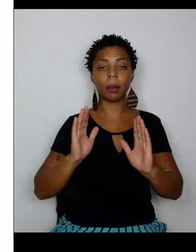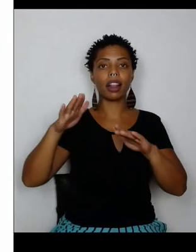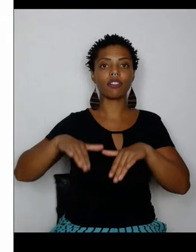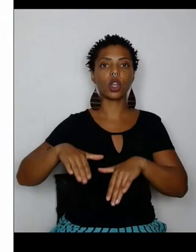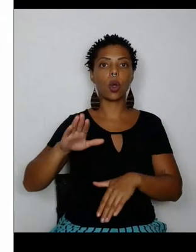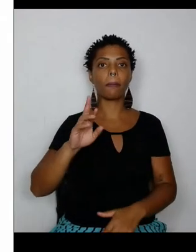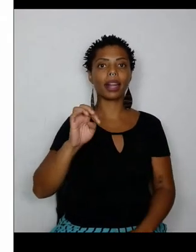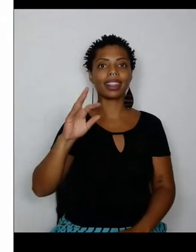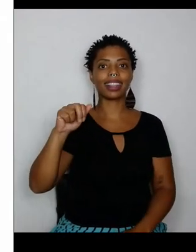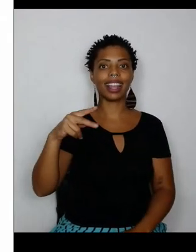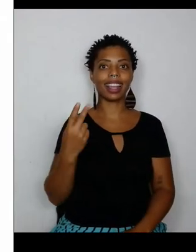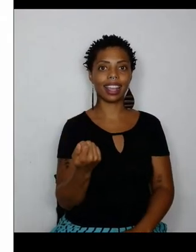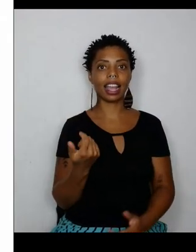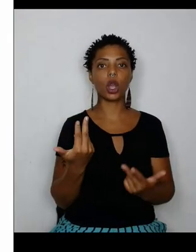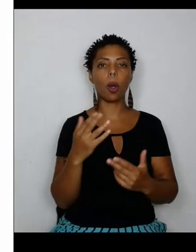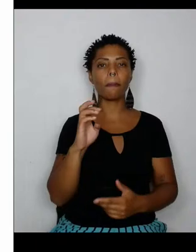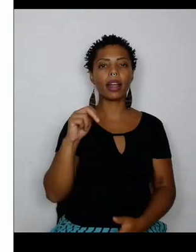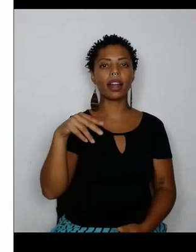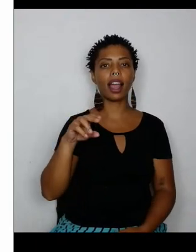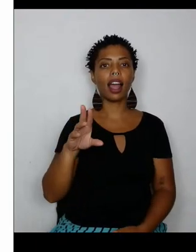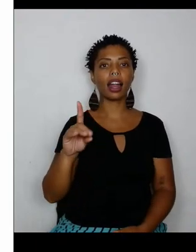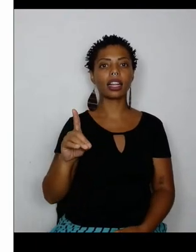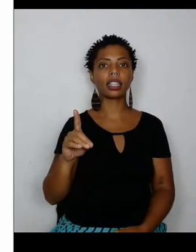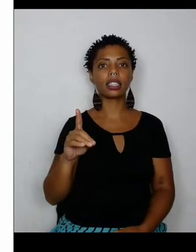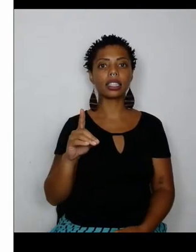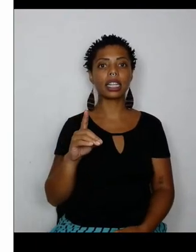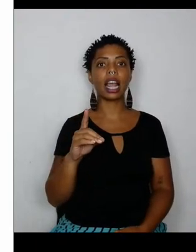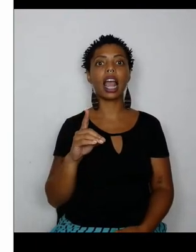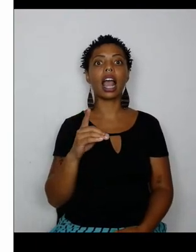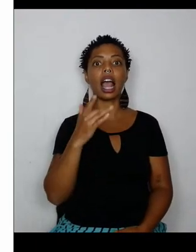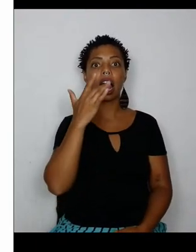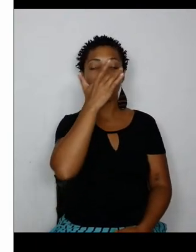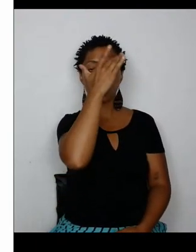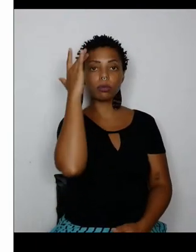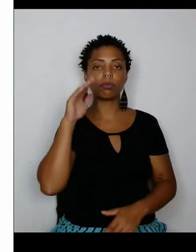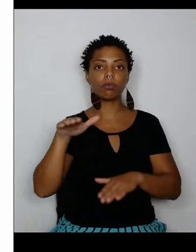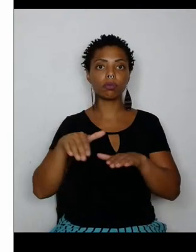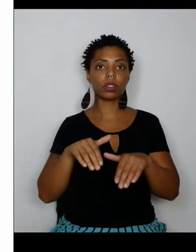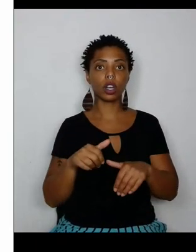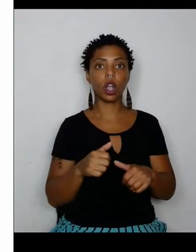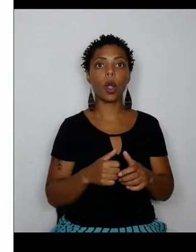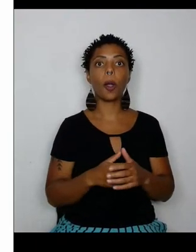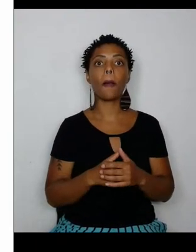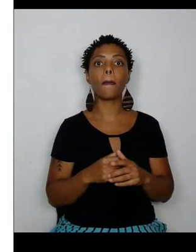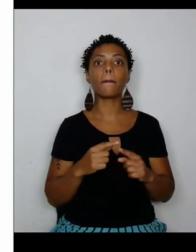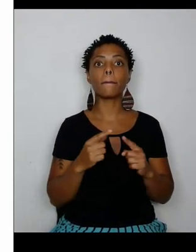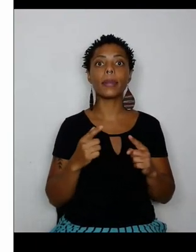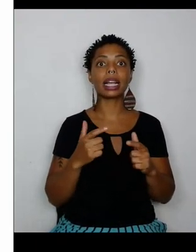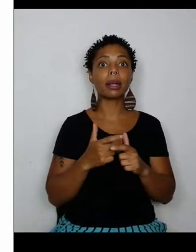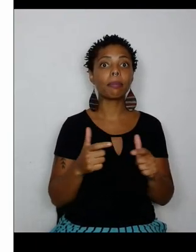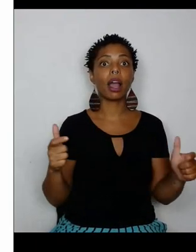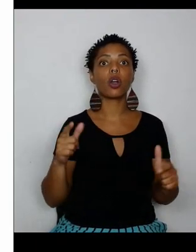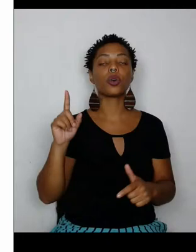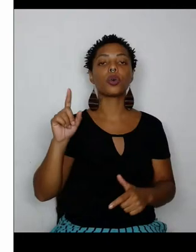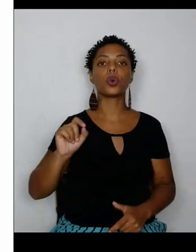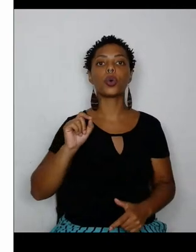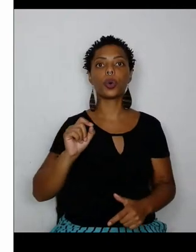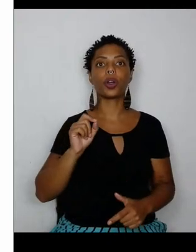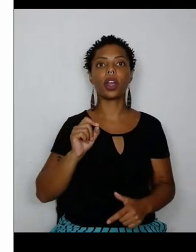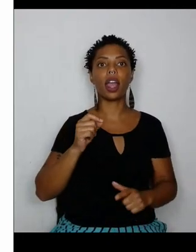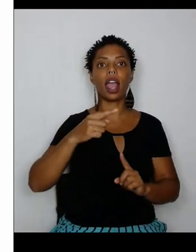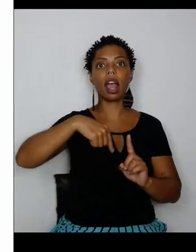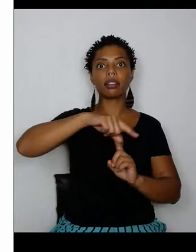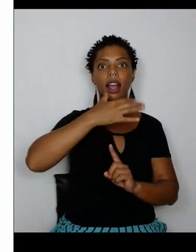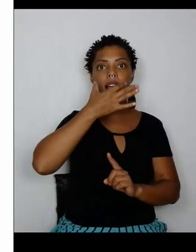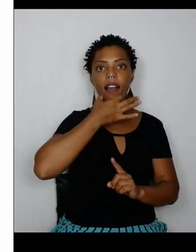stone culveries a lot of which include the holy phase among such calveries that directly influence programs works are the